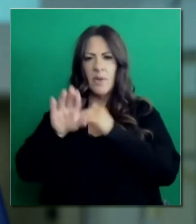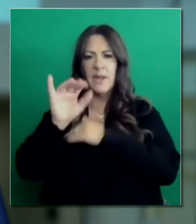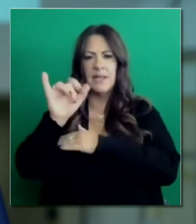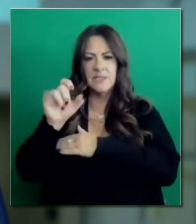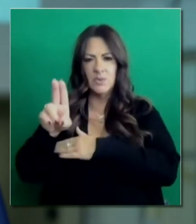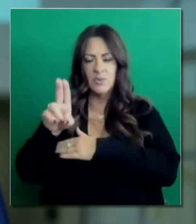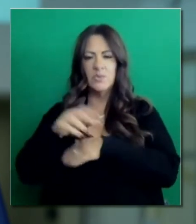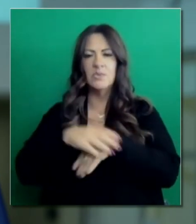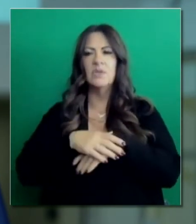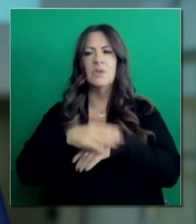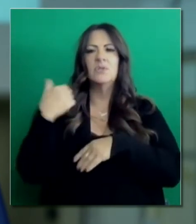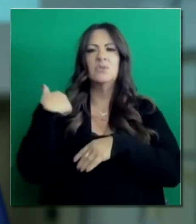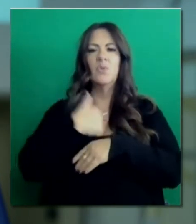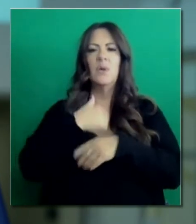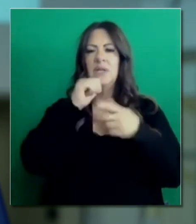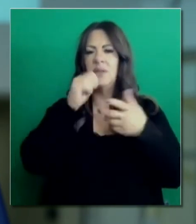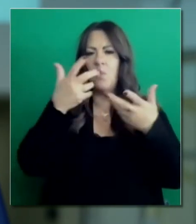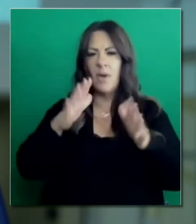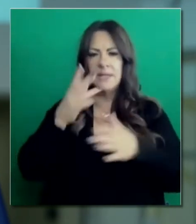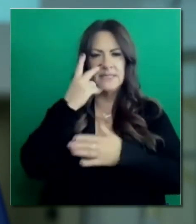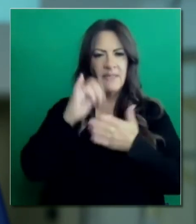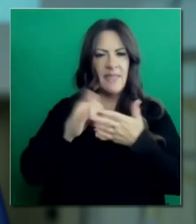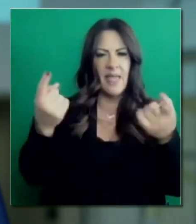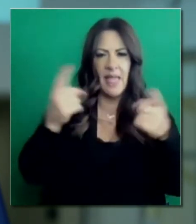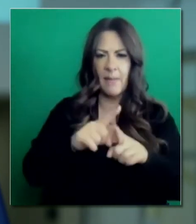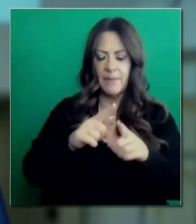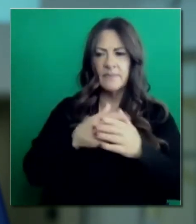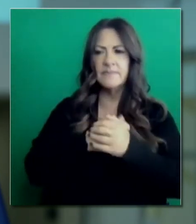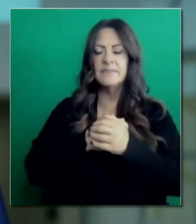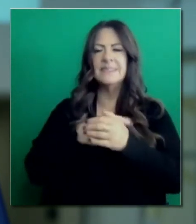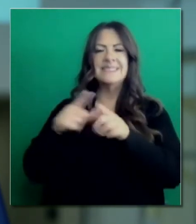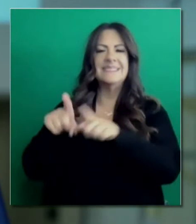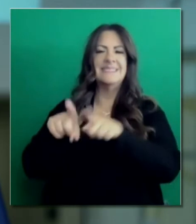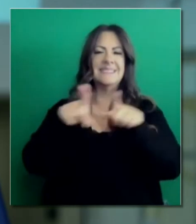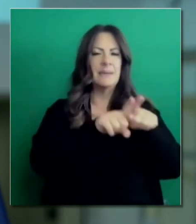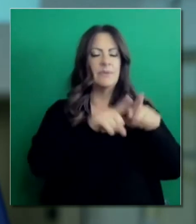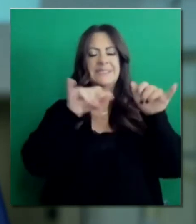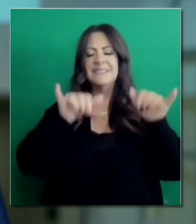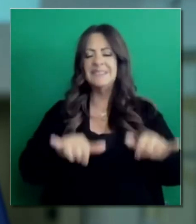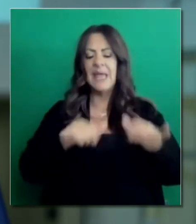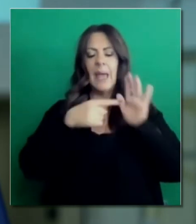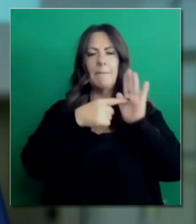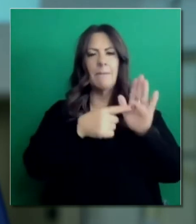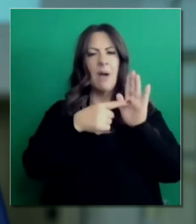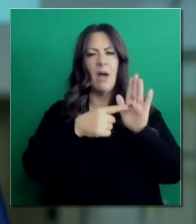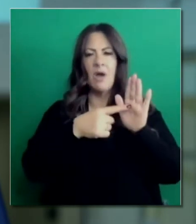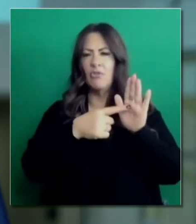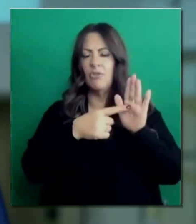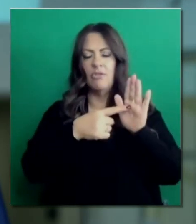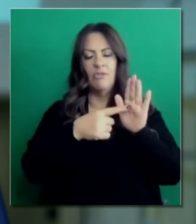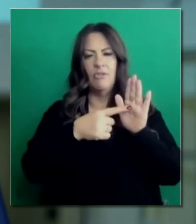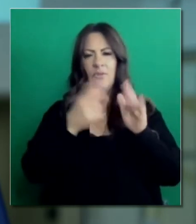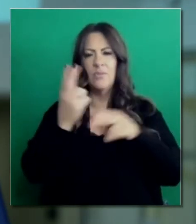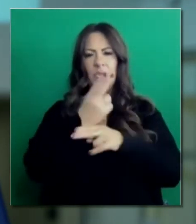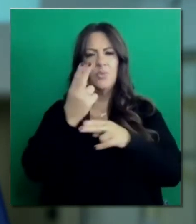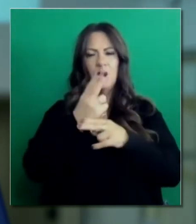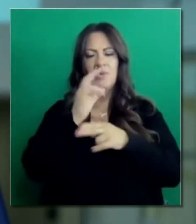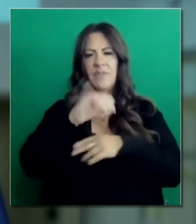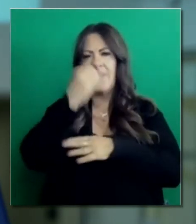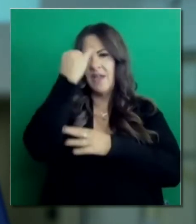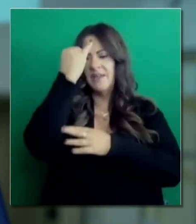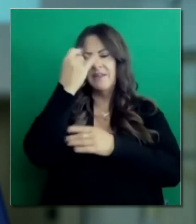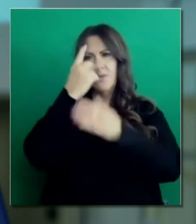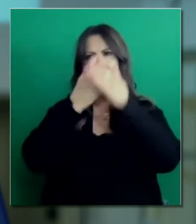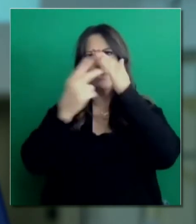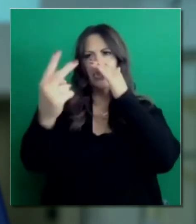we saw down the road 4 weeks from now. Similarly, we use that same model, that same idea of projection,